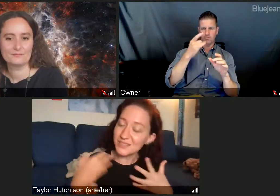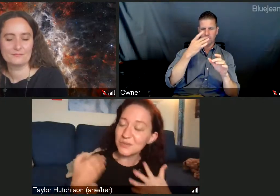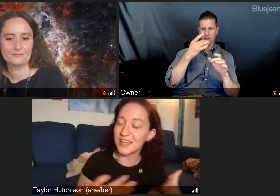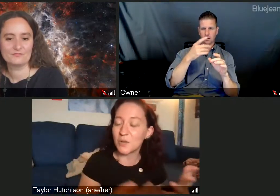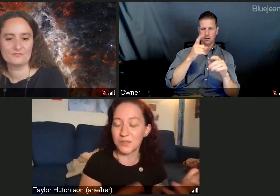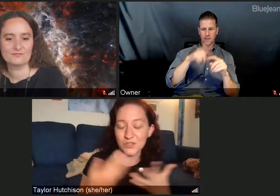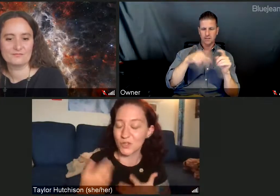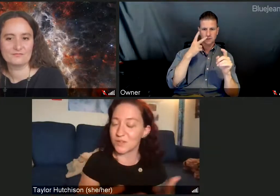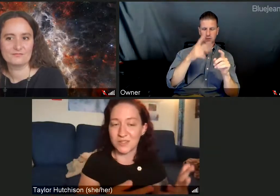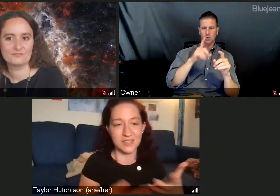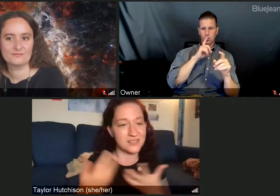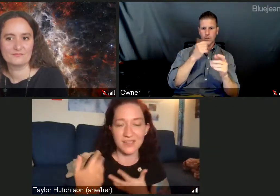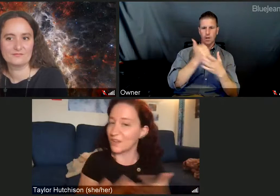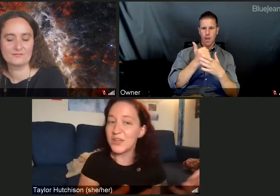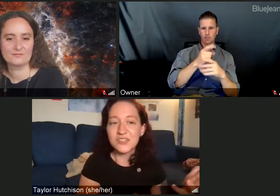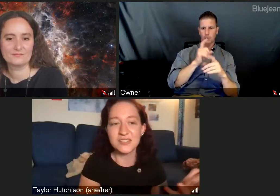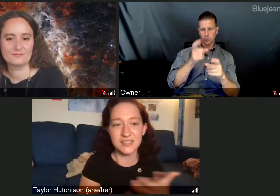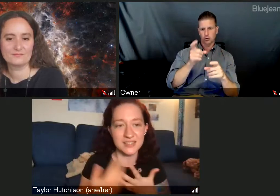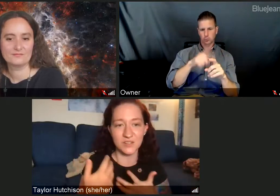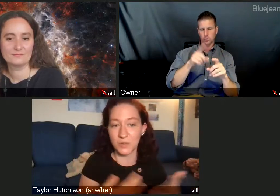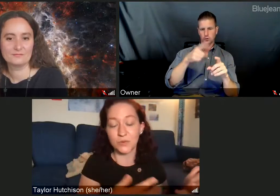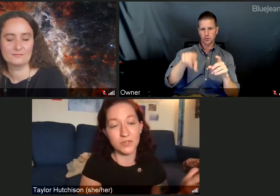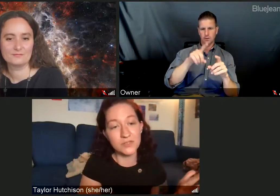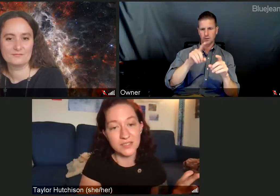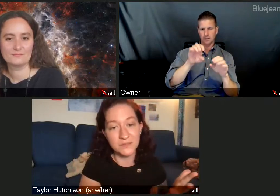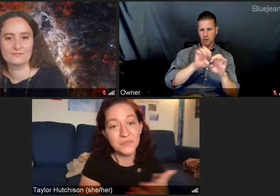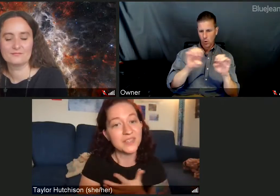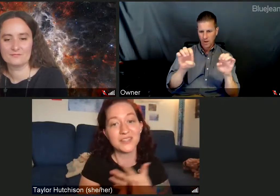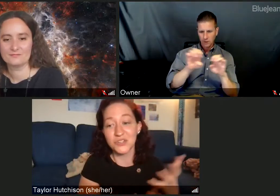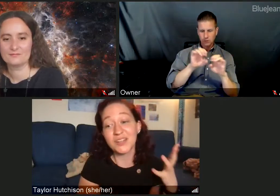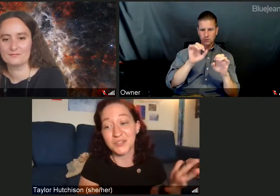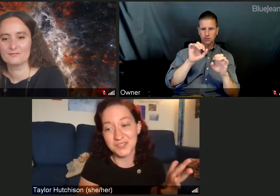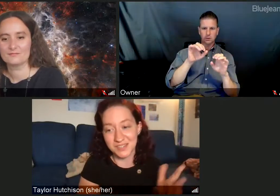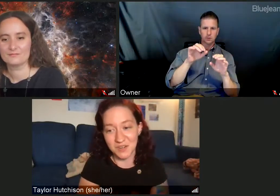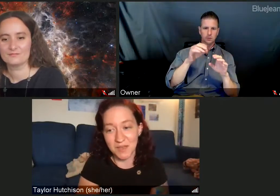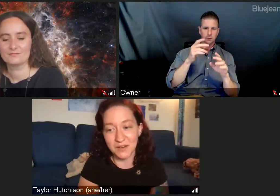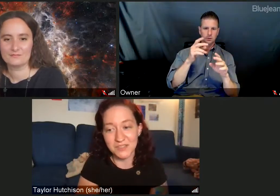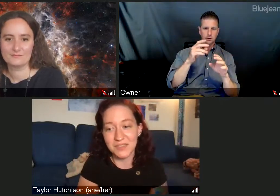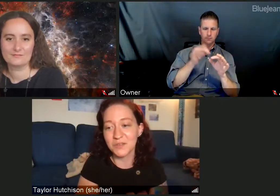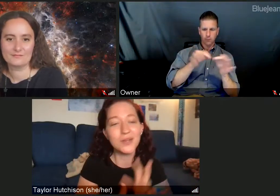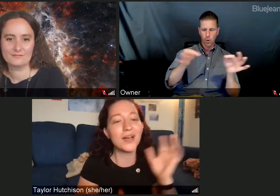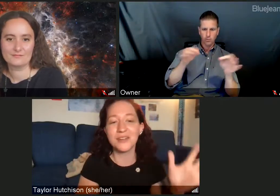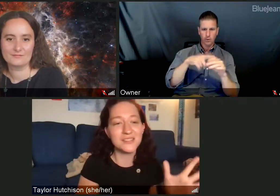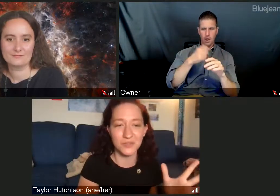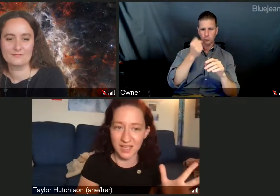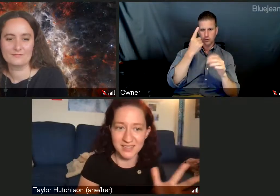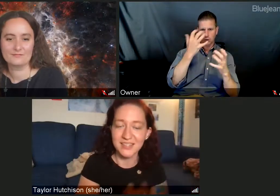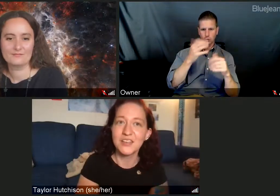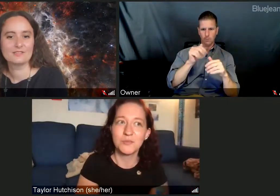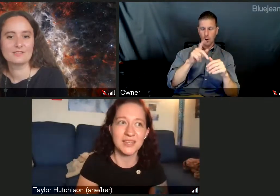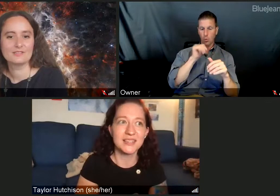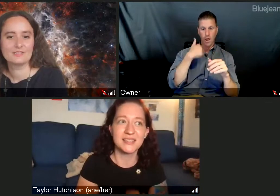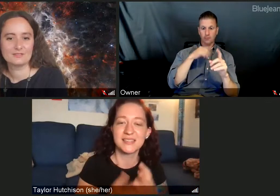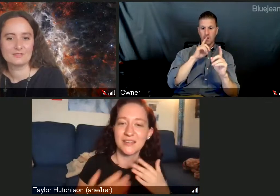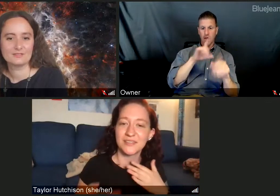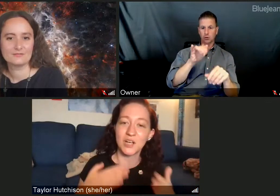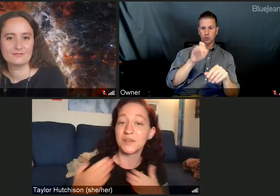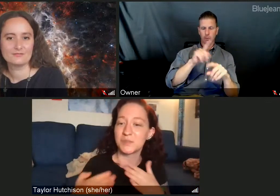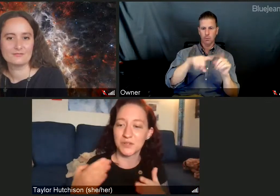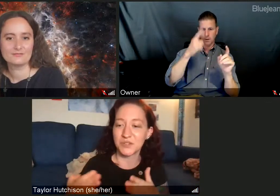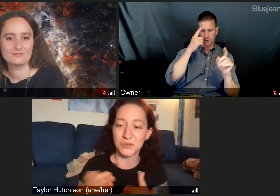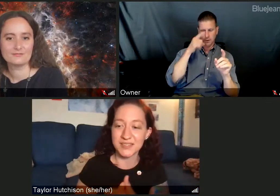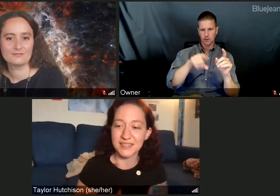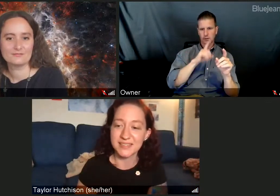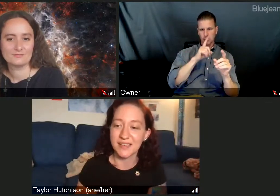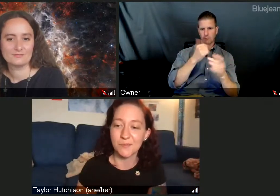this does really help contribute to these equations and things that people are using to try and understand dark matter. So I think we don't have an answer yet, but I think this is definitely